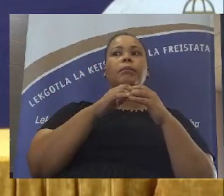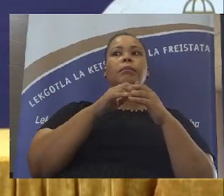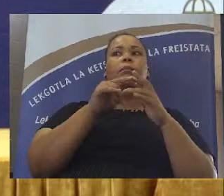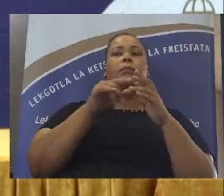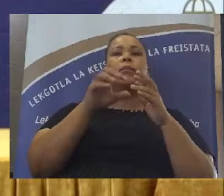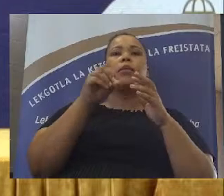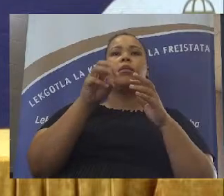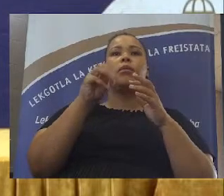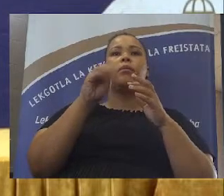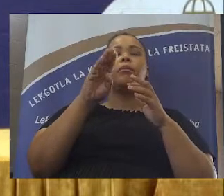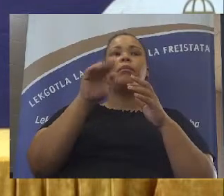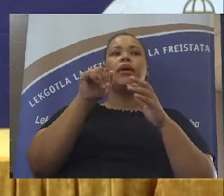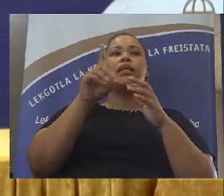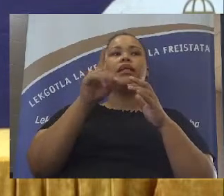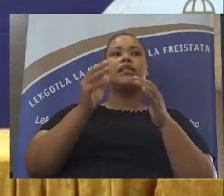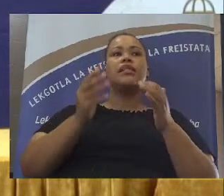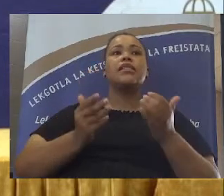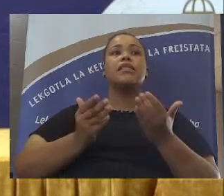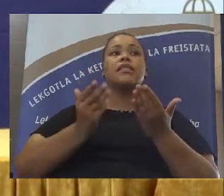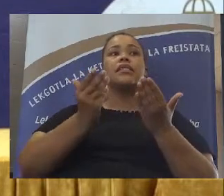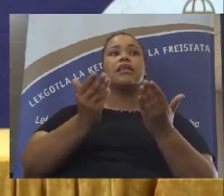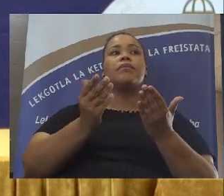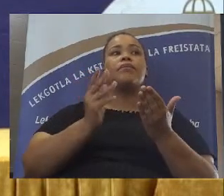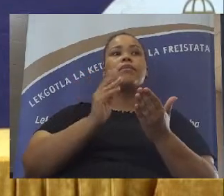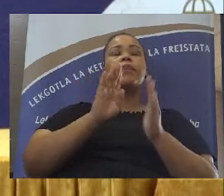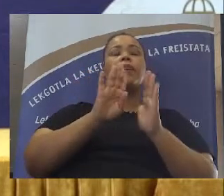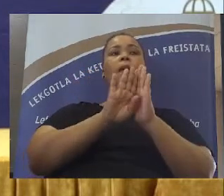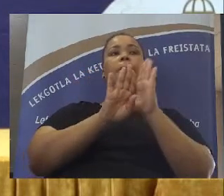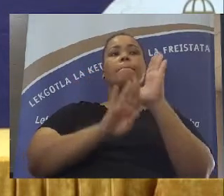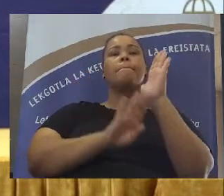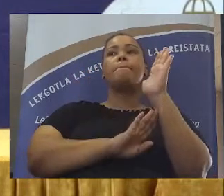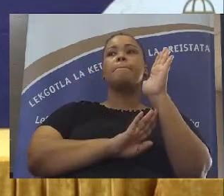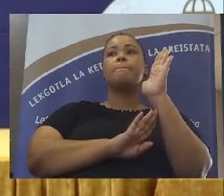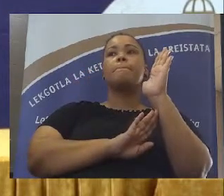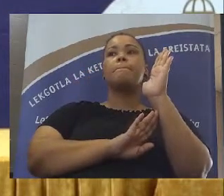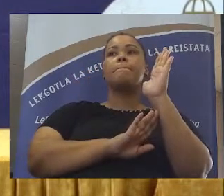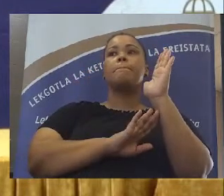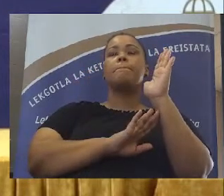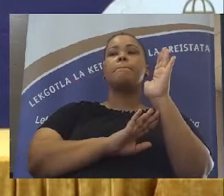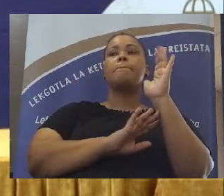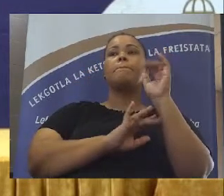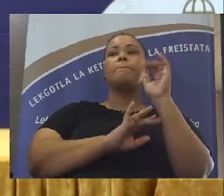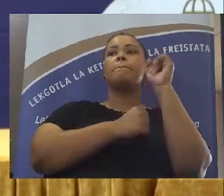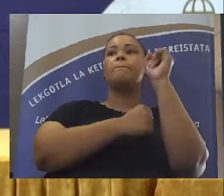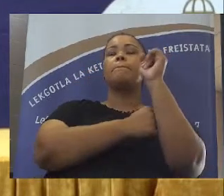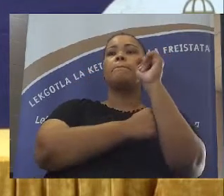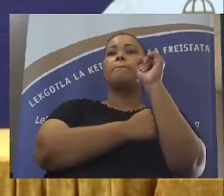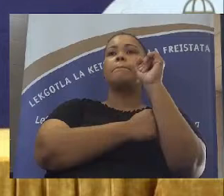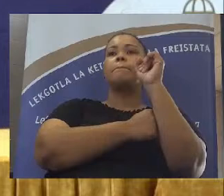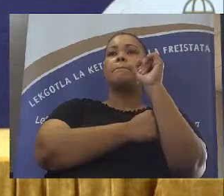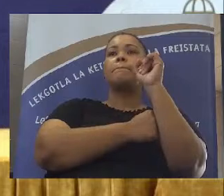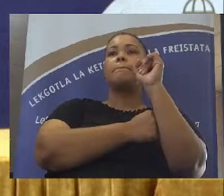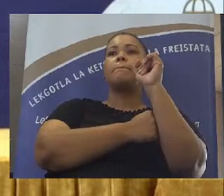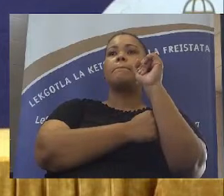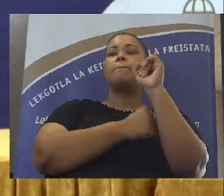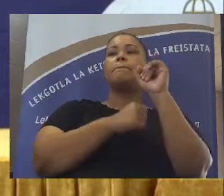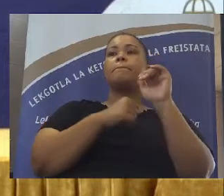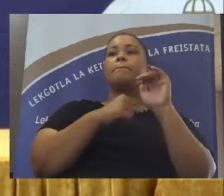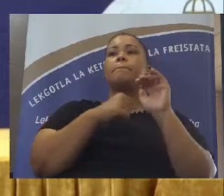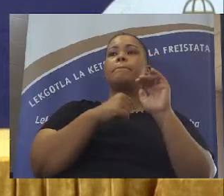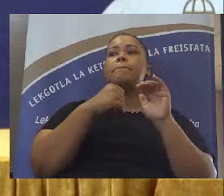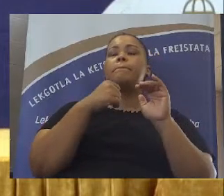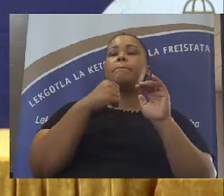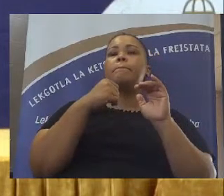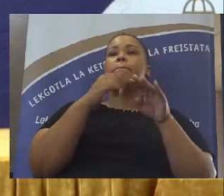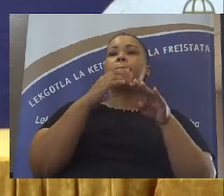Ombud services. The bill provides for the office as a juristic person and sets the